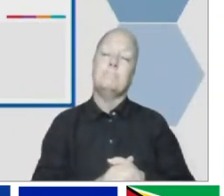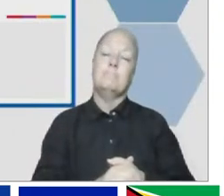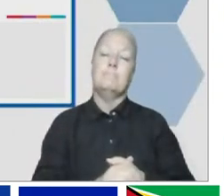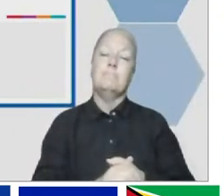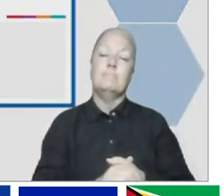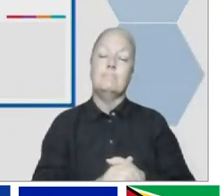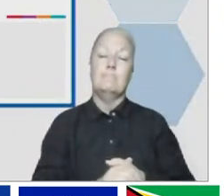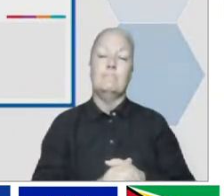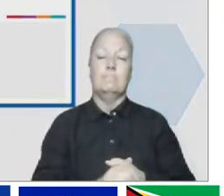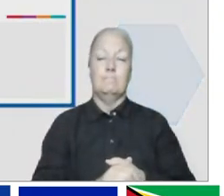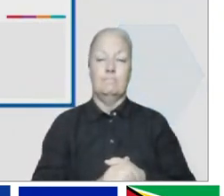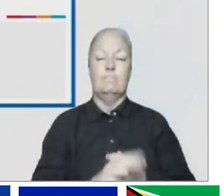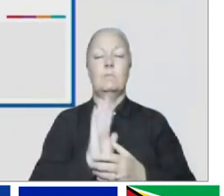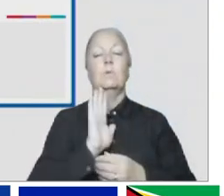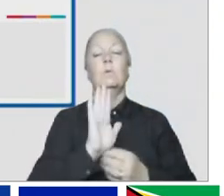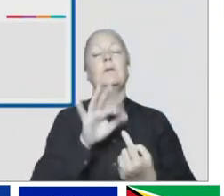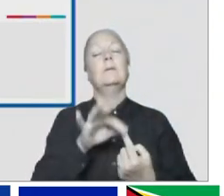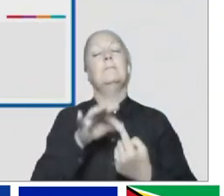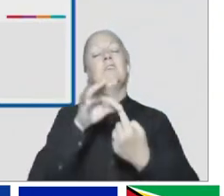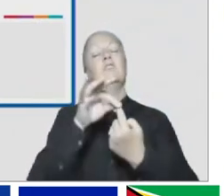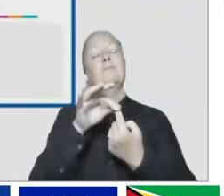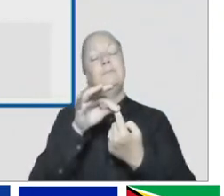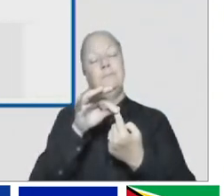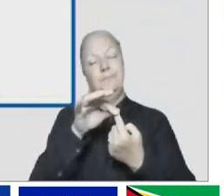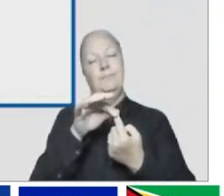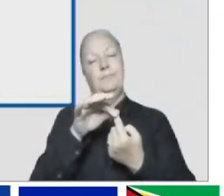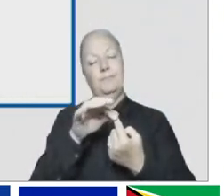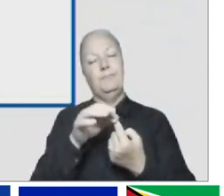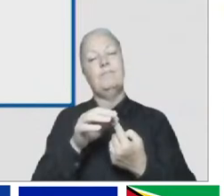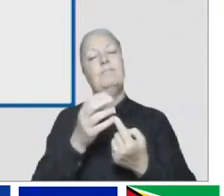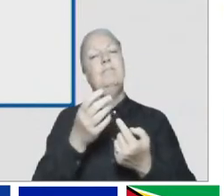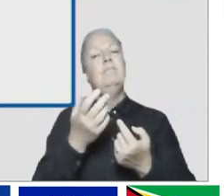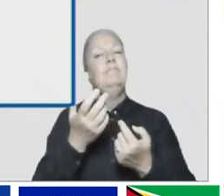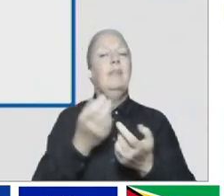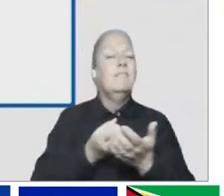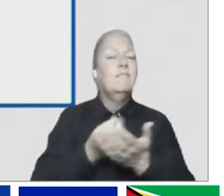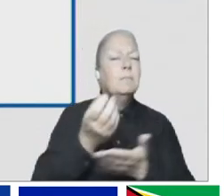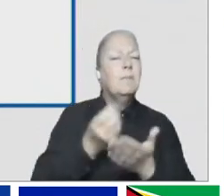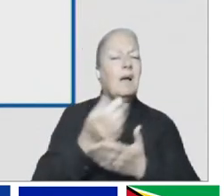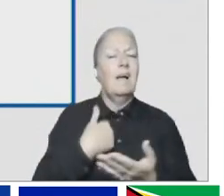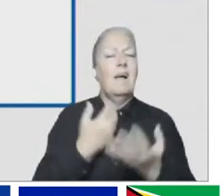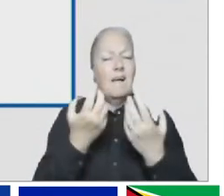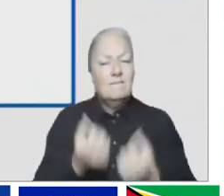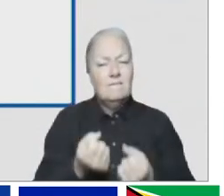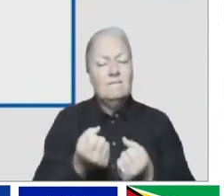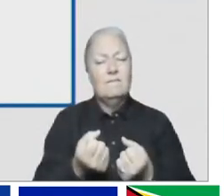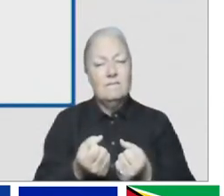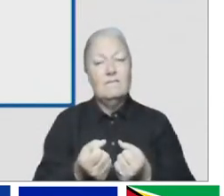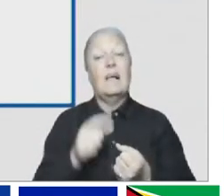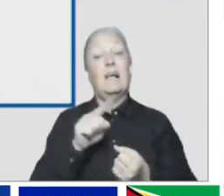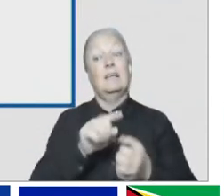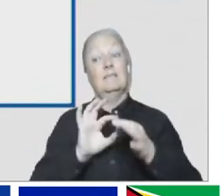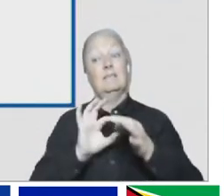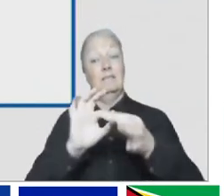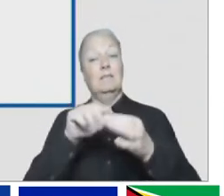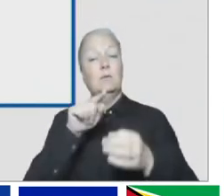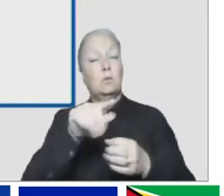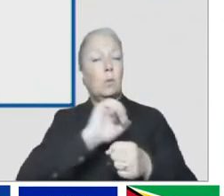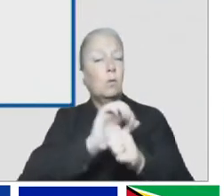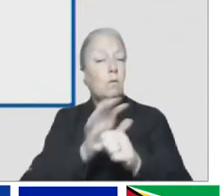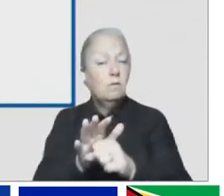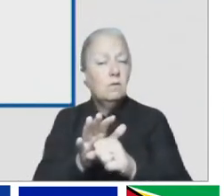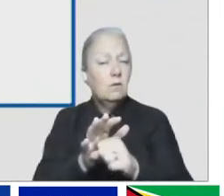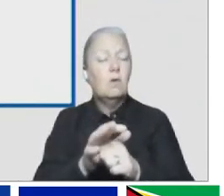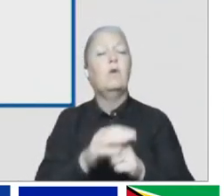systems heavily in response to the COVID crisis, and then in the broad general framework